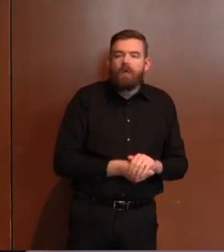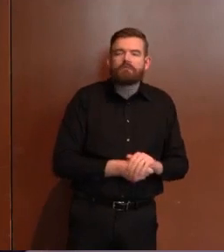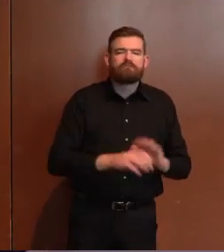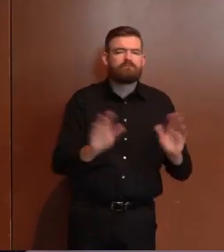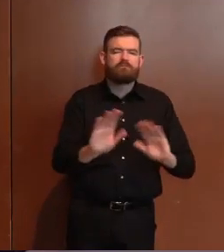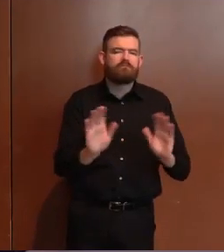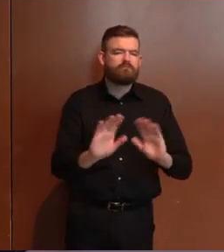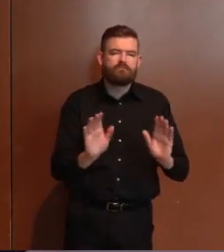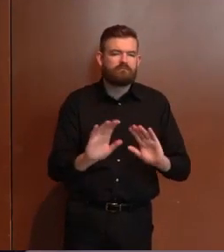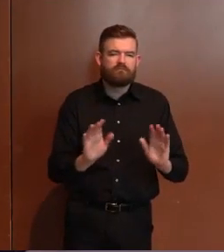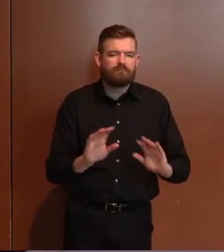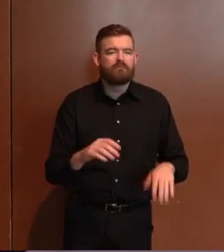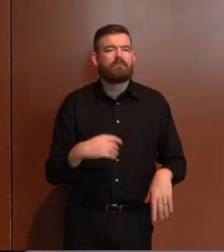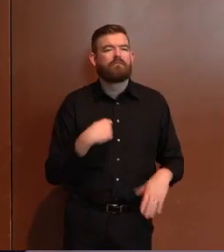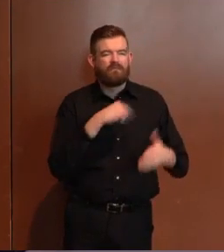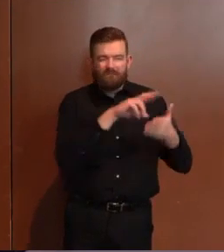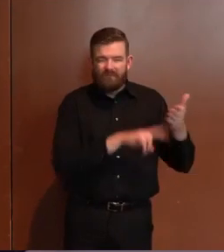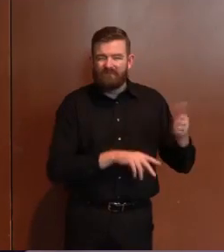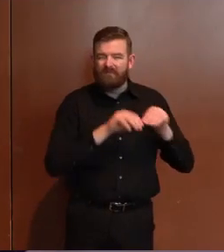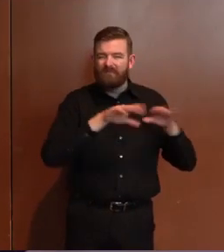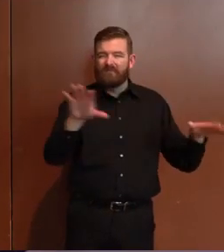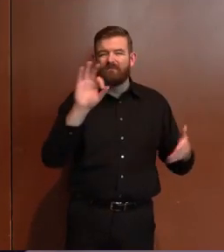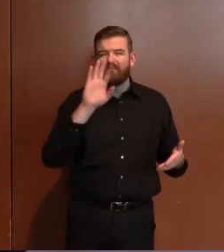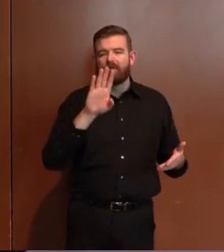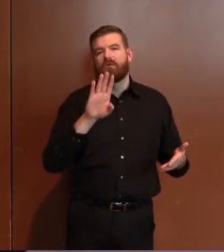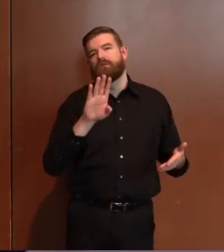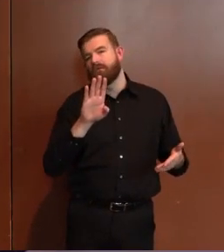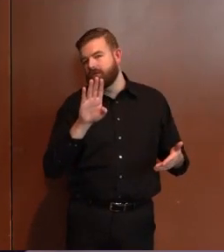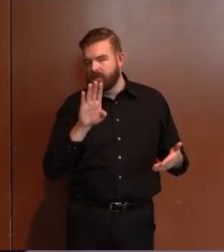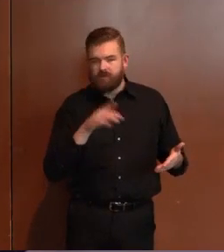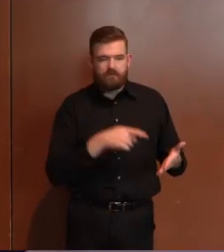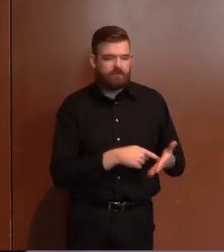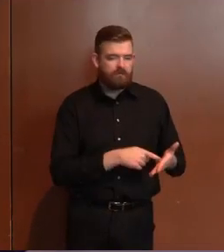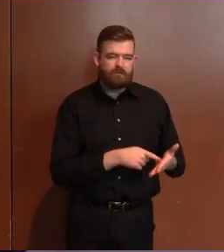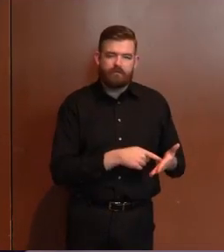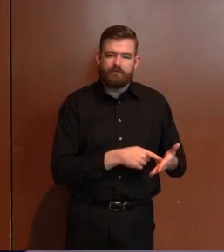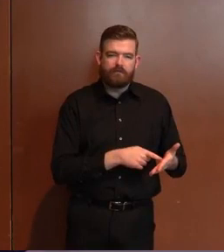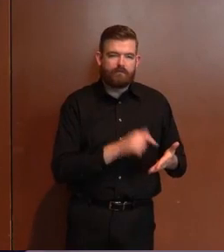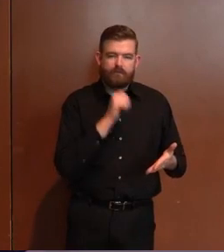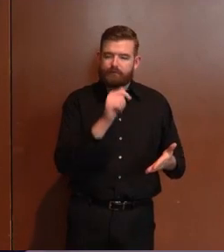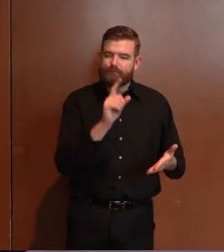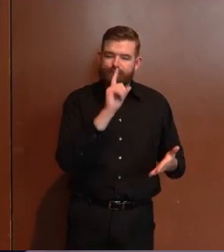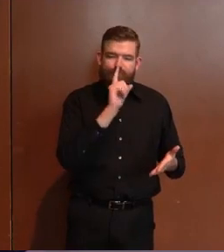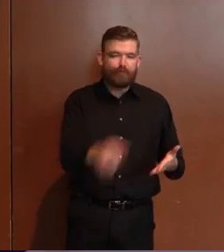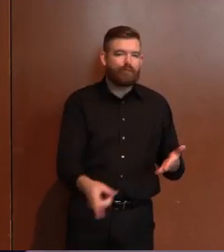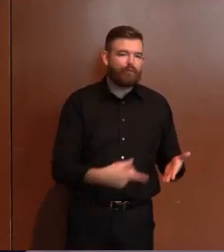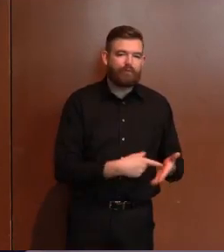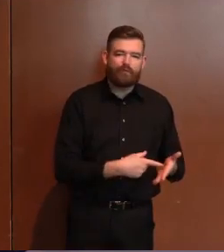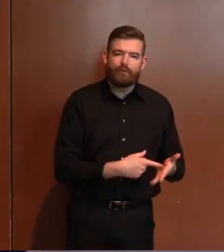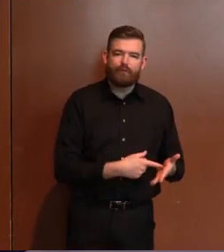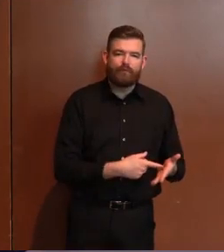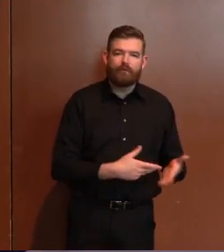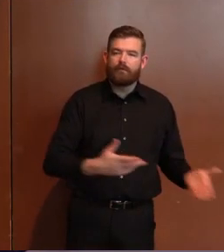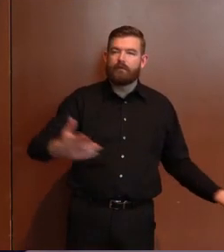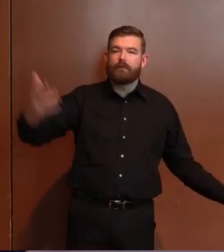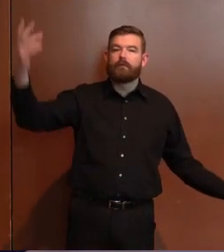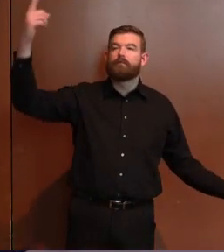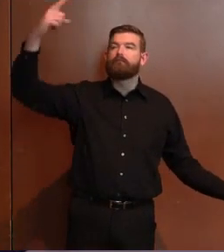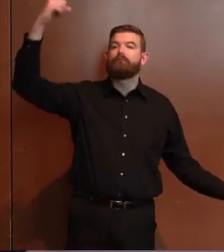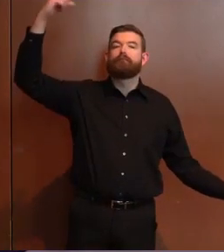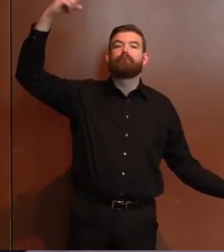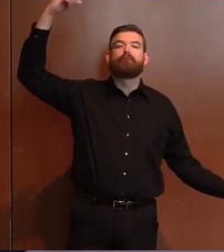read a minute ago, to the best of my knowledge or any of our knowledge, is true. Those are actors trying to make folks panic. That's